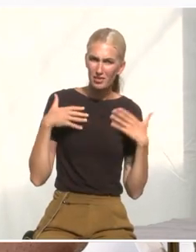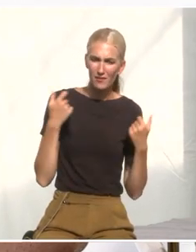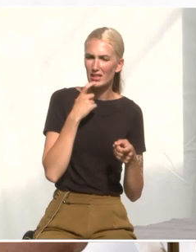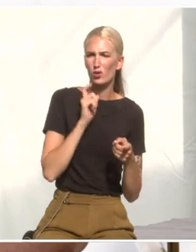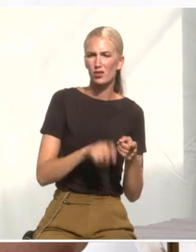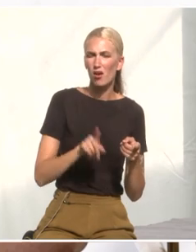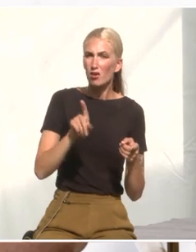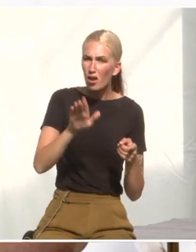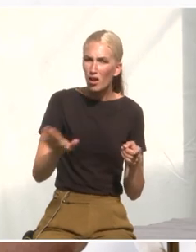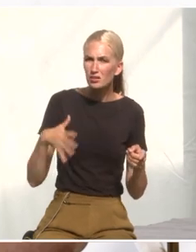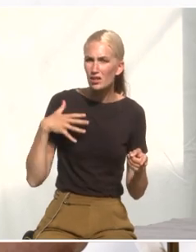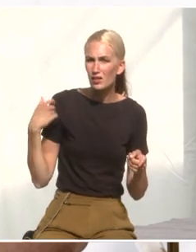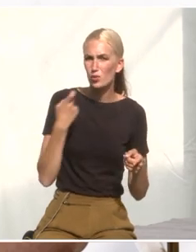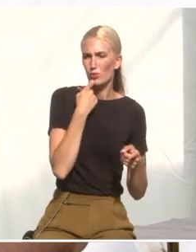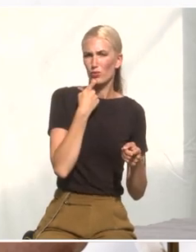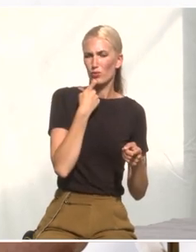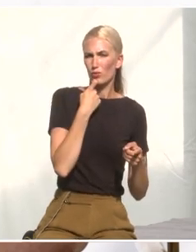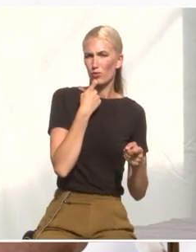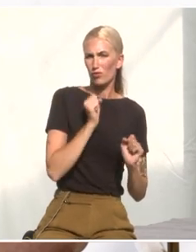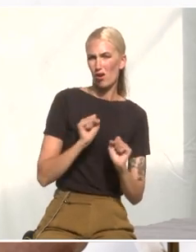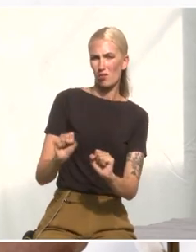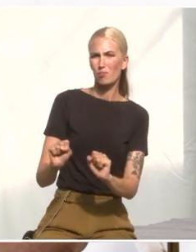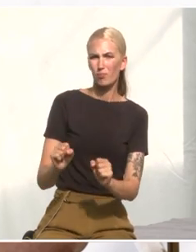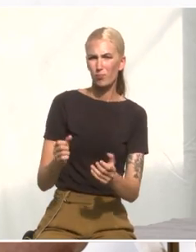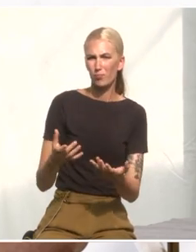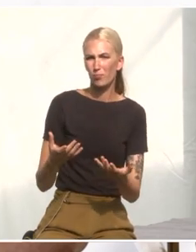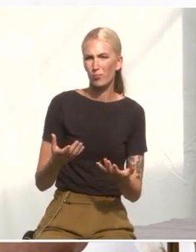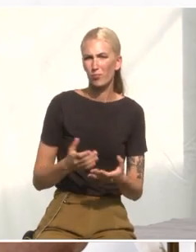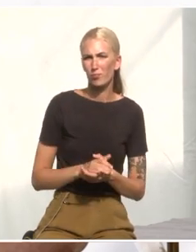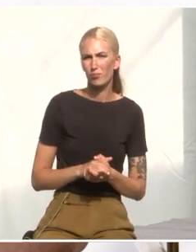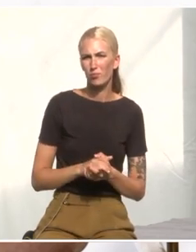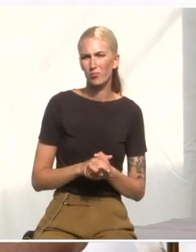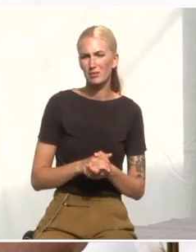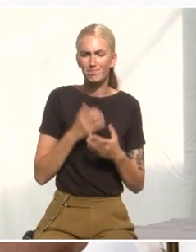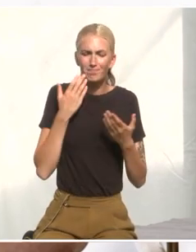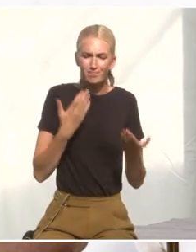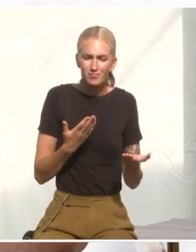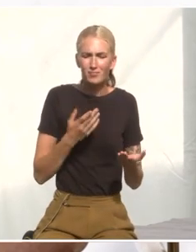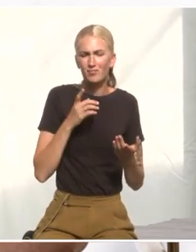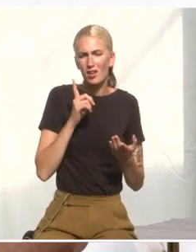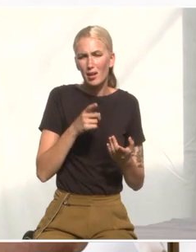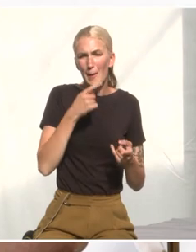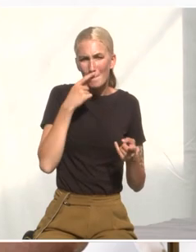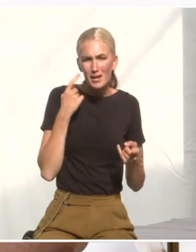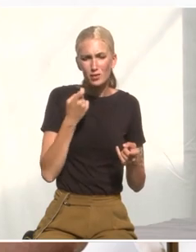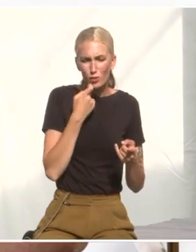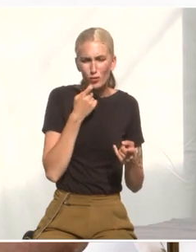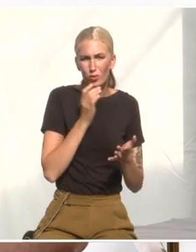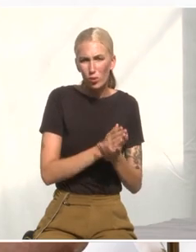kids. So that's an anomaly there, but men care, and they seek help when